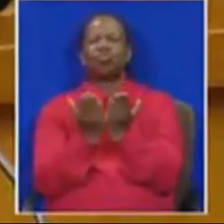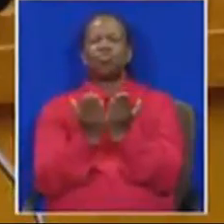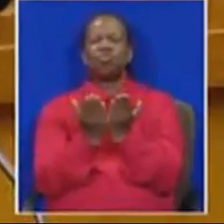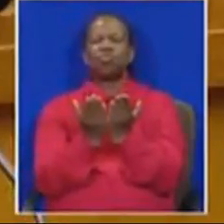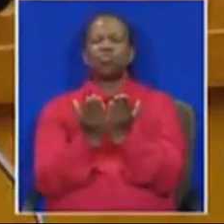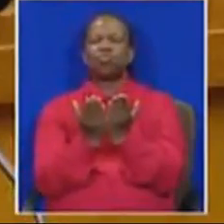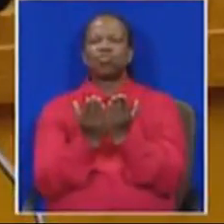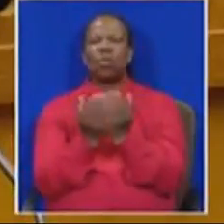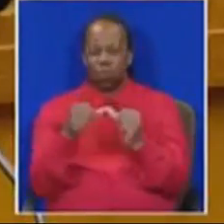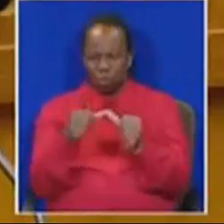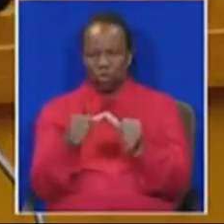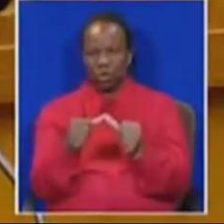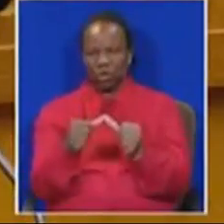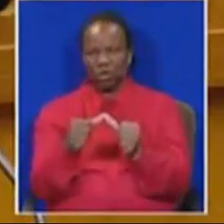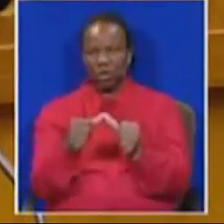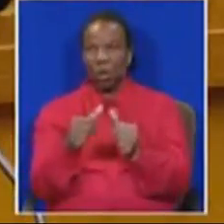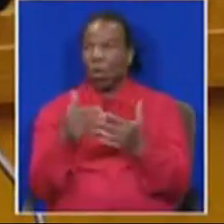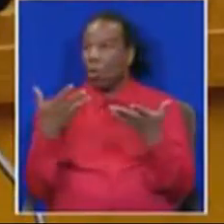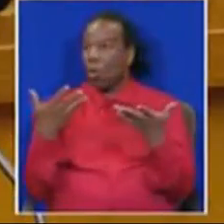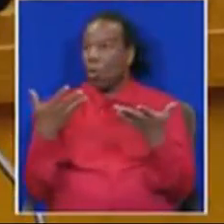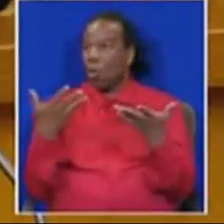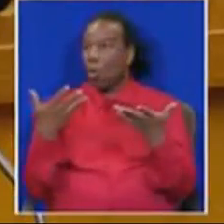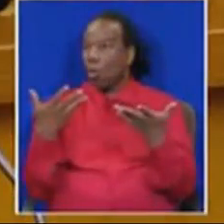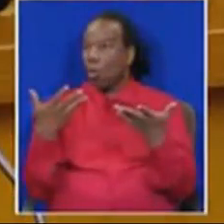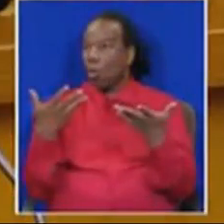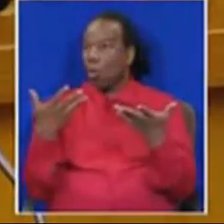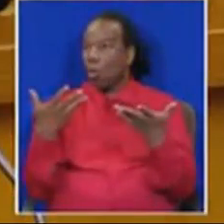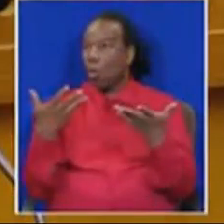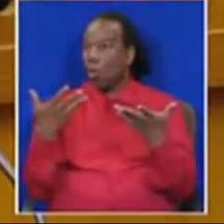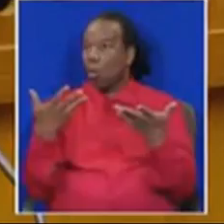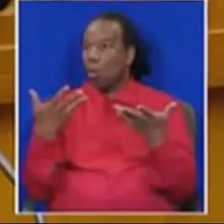schools, particularly in the rural areas